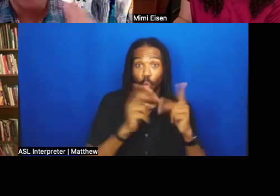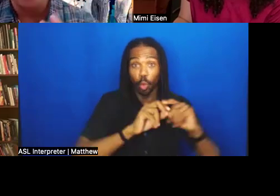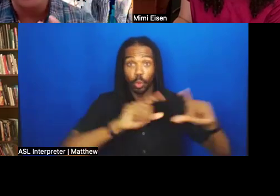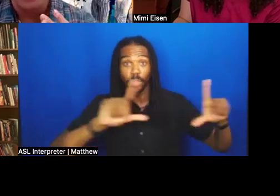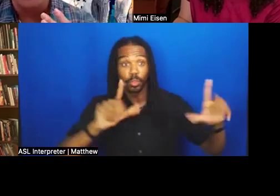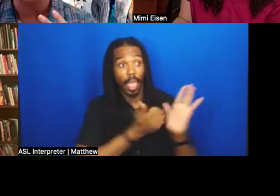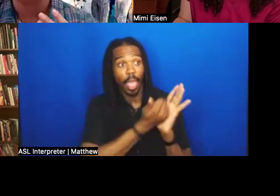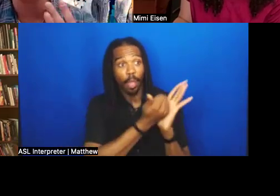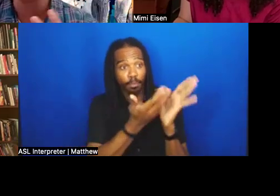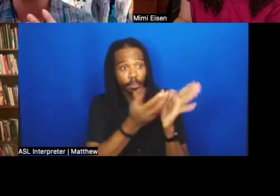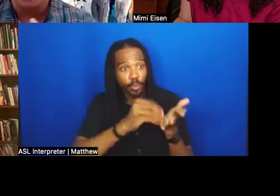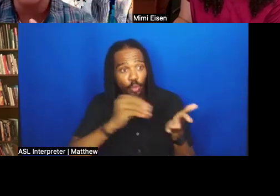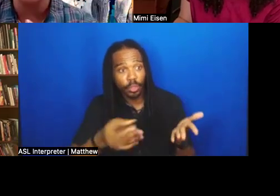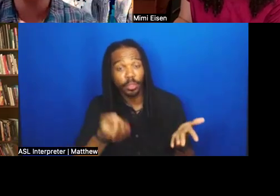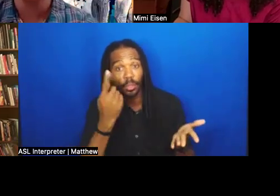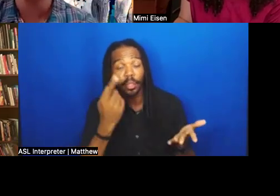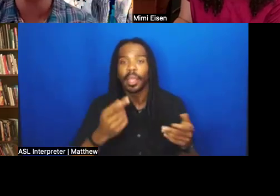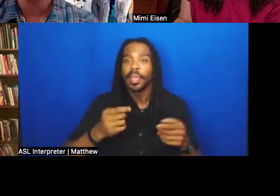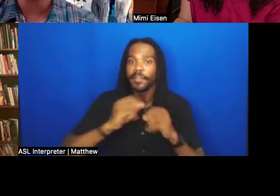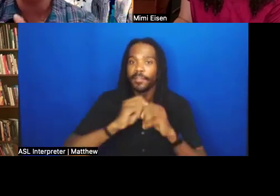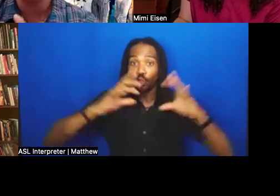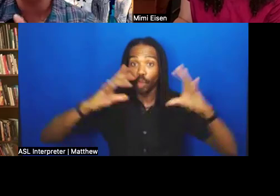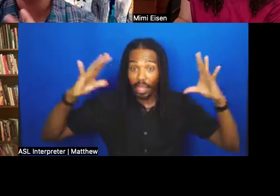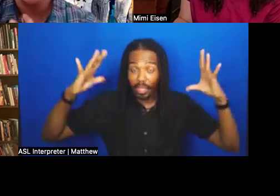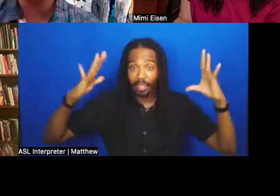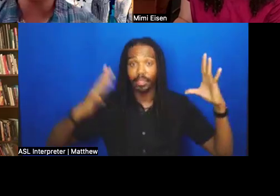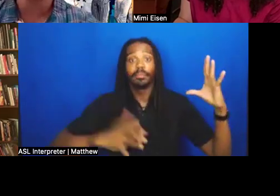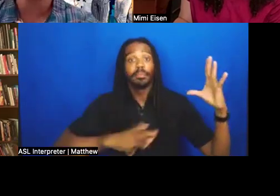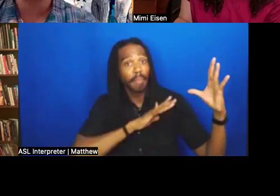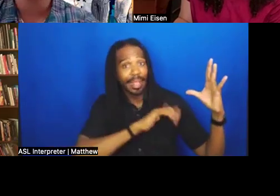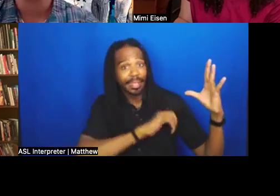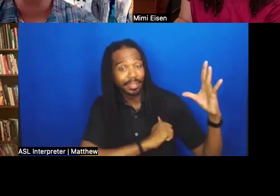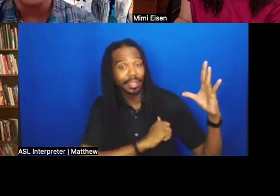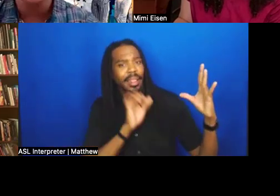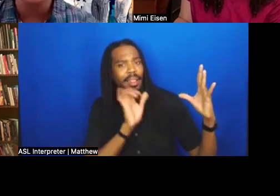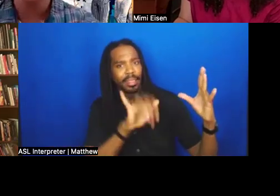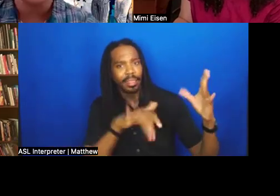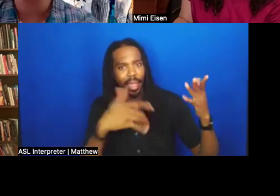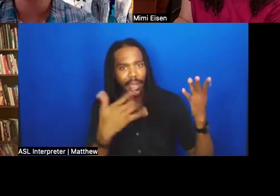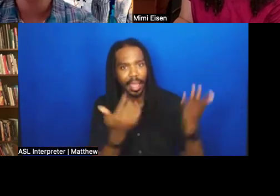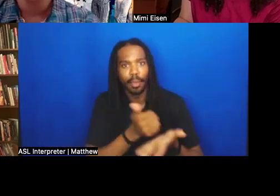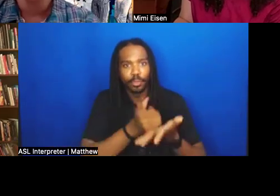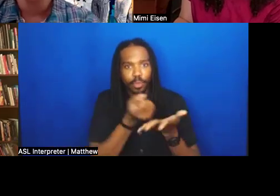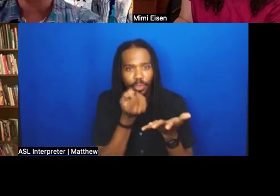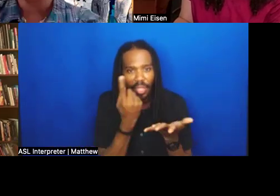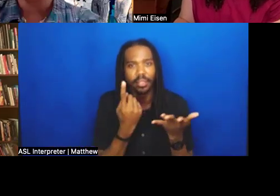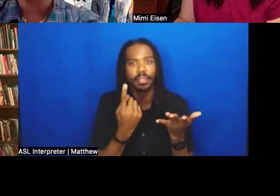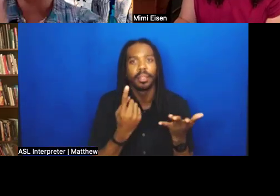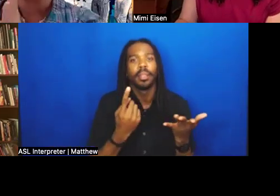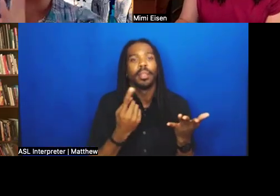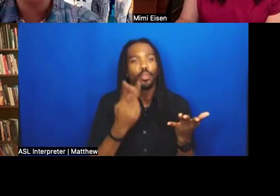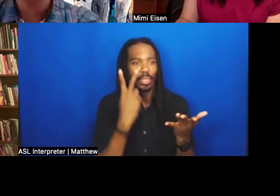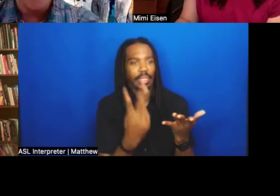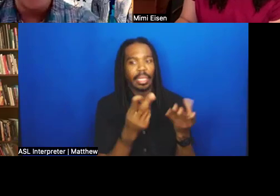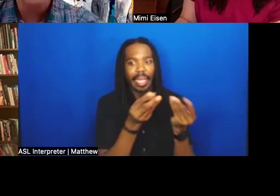Visualizing Palestine has some amazing maps that show depopulation and also land loss over time. And